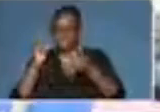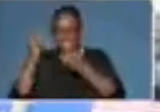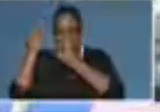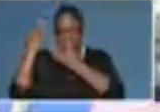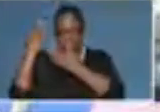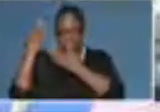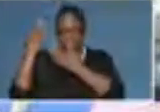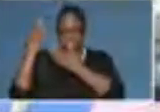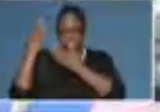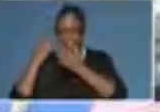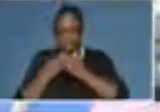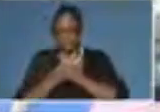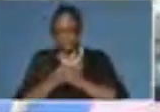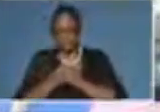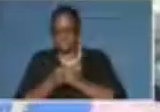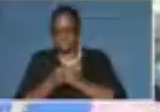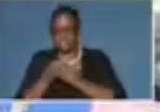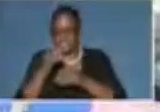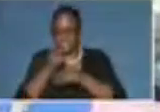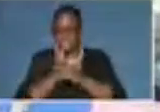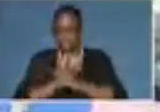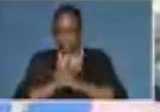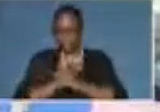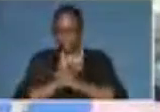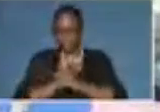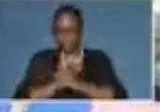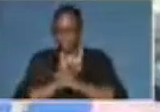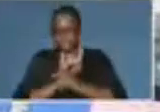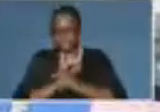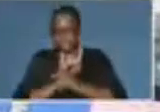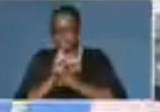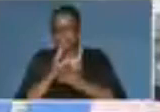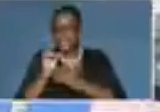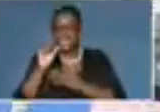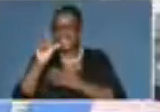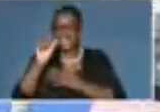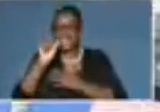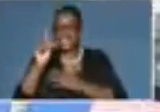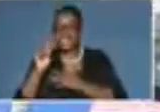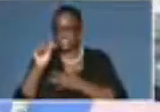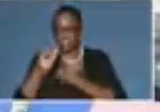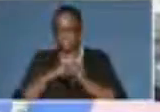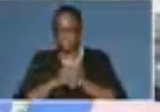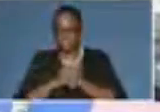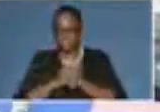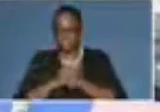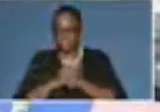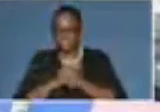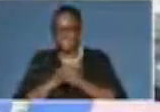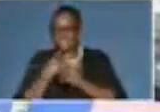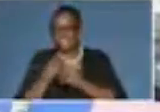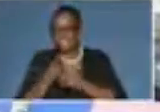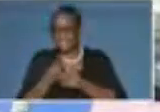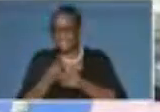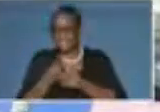information is stored. By laser. So again, the question